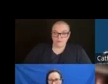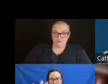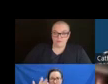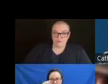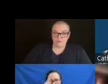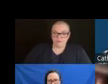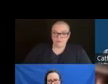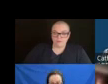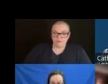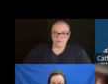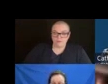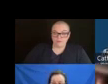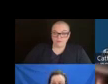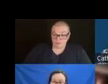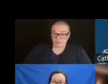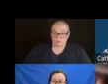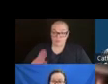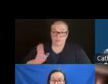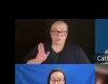skills.